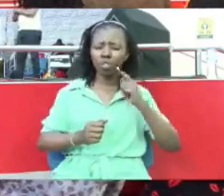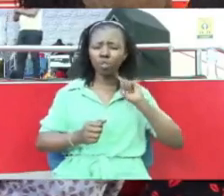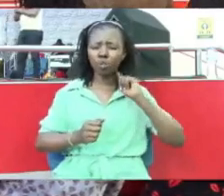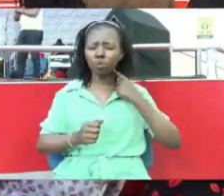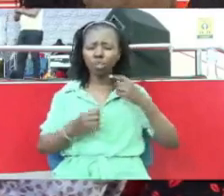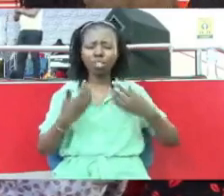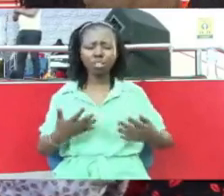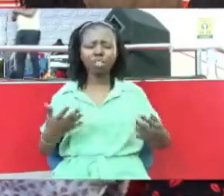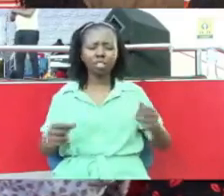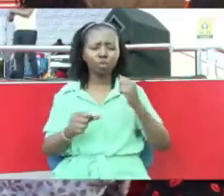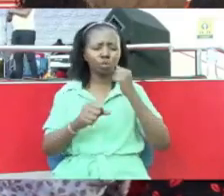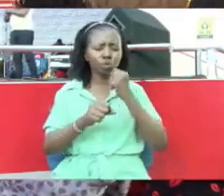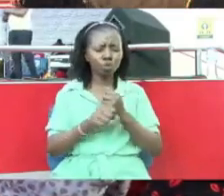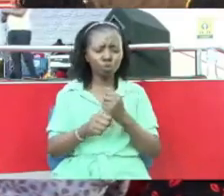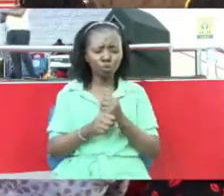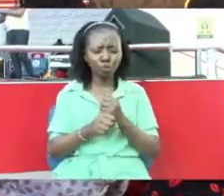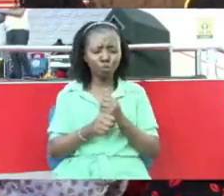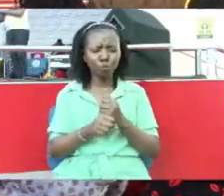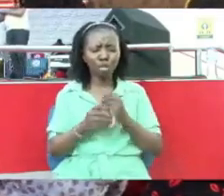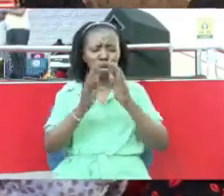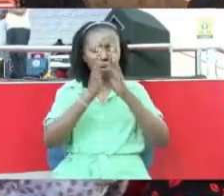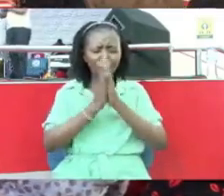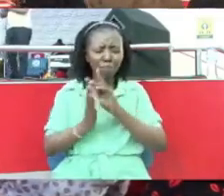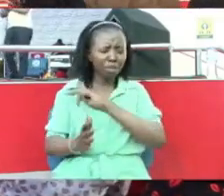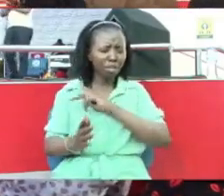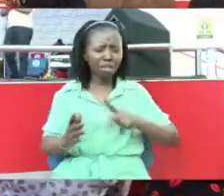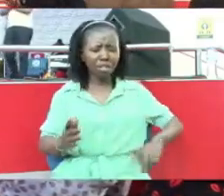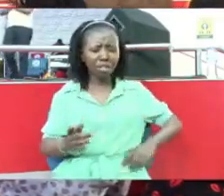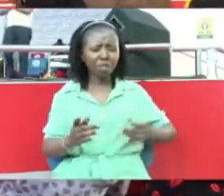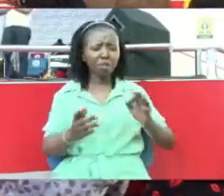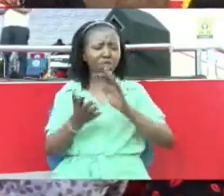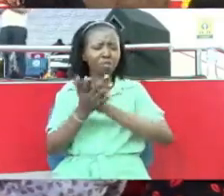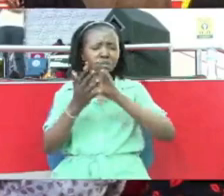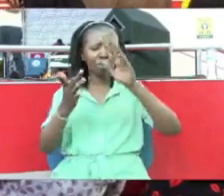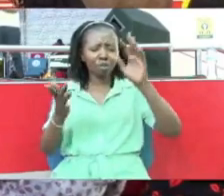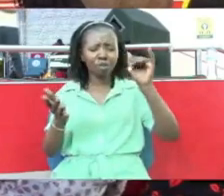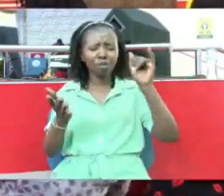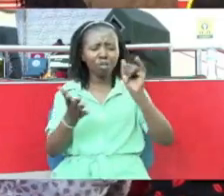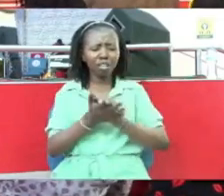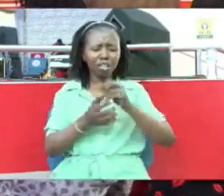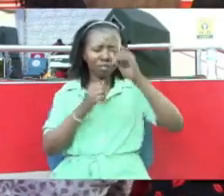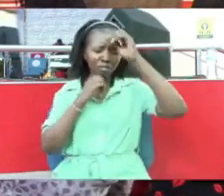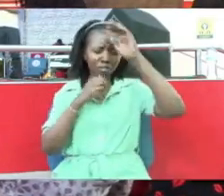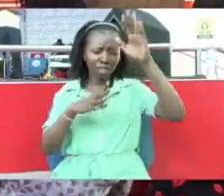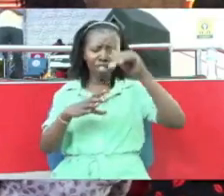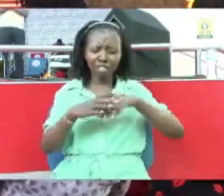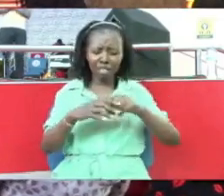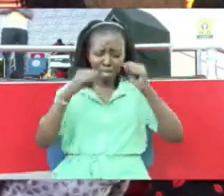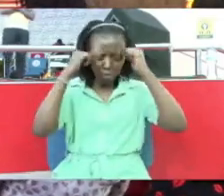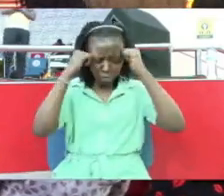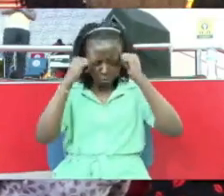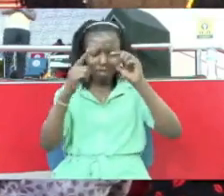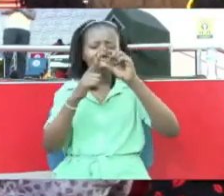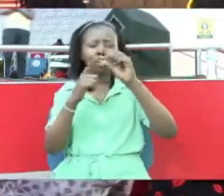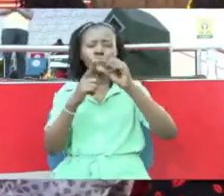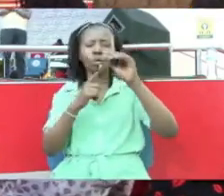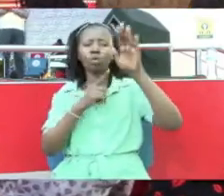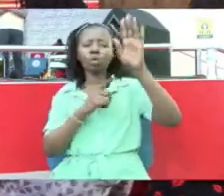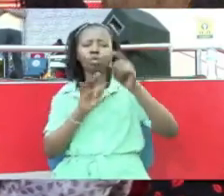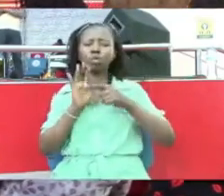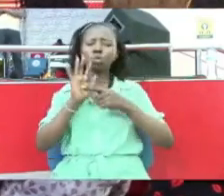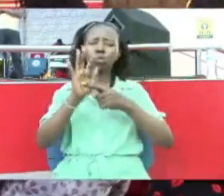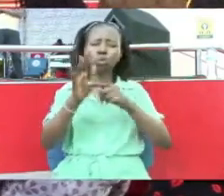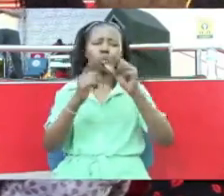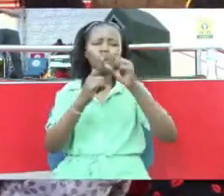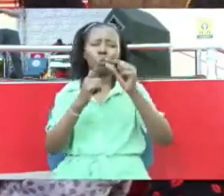name of Jesus Christ. I want to pray, King of Glory, that Master, even as they study your word, you'll illuminate your word for them,